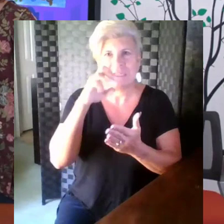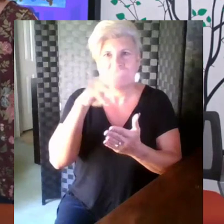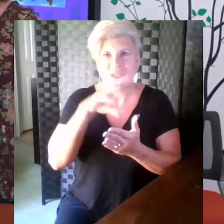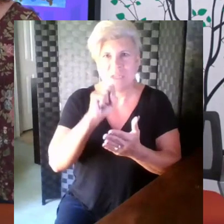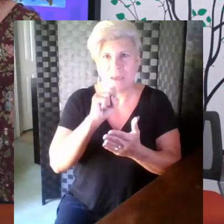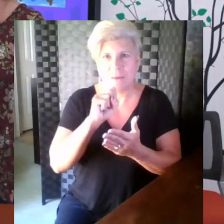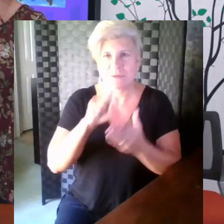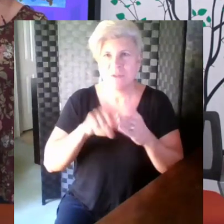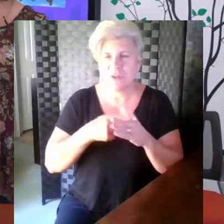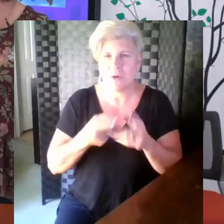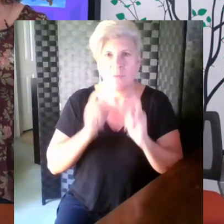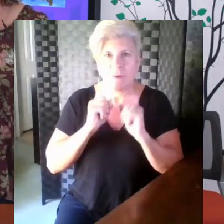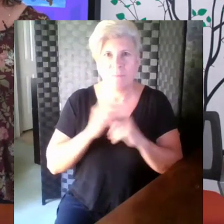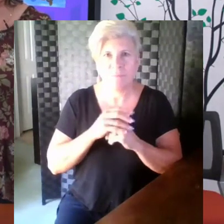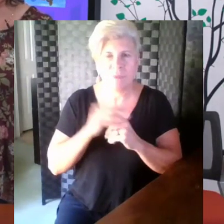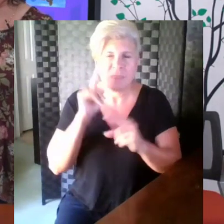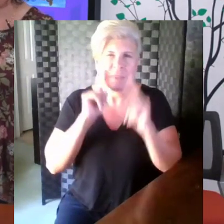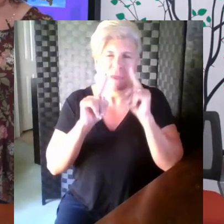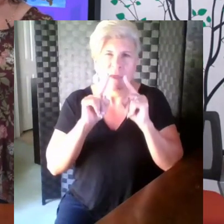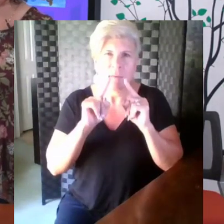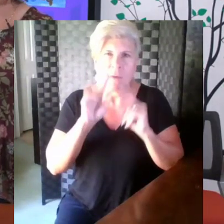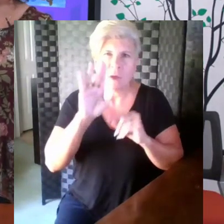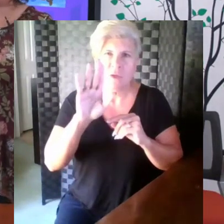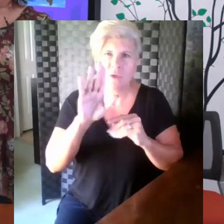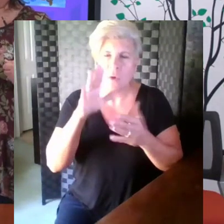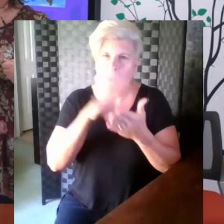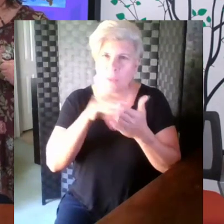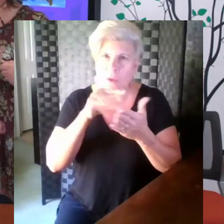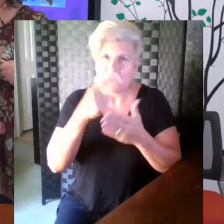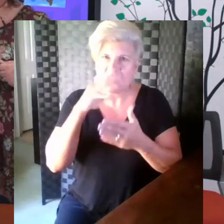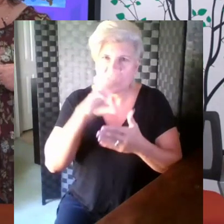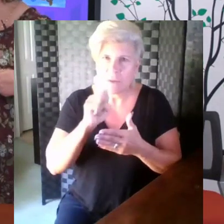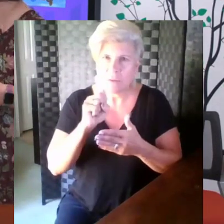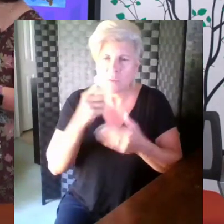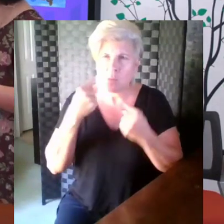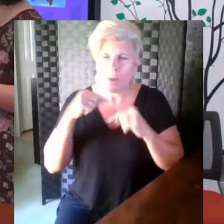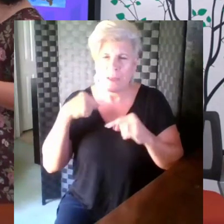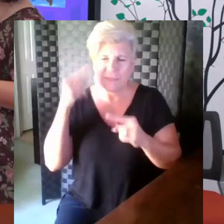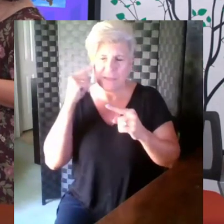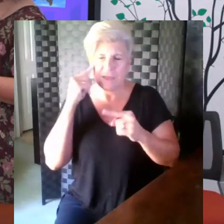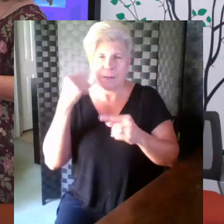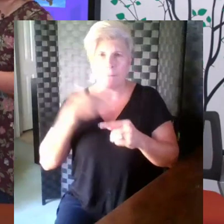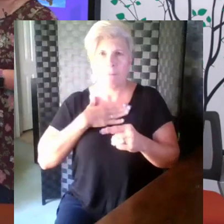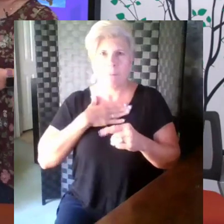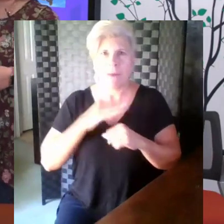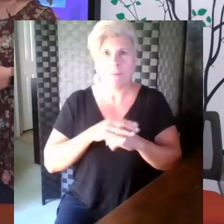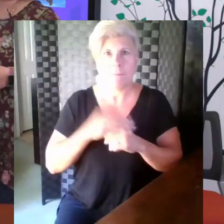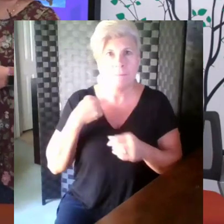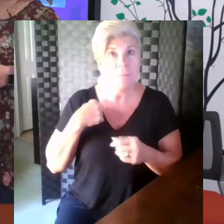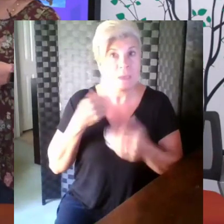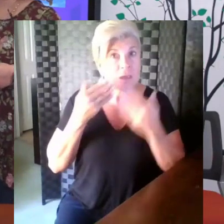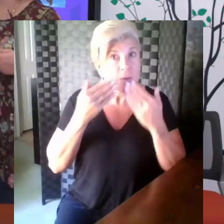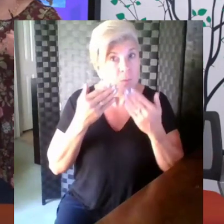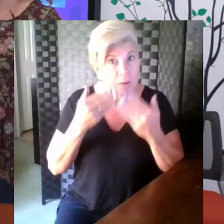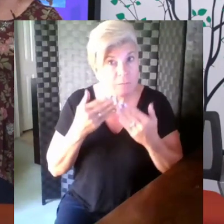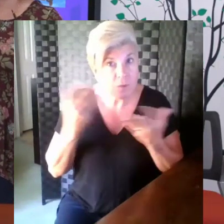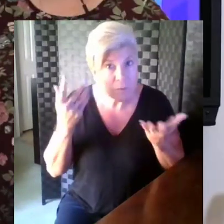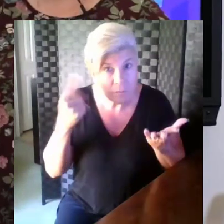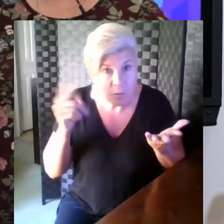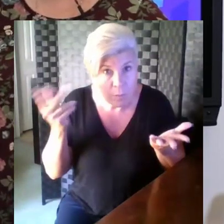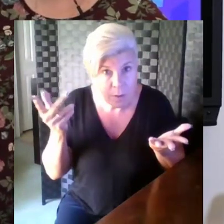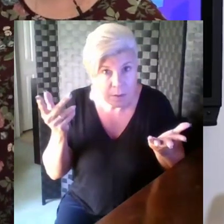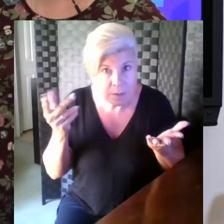just jump right in. I want you to think about your own learning gems as I reflect on mine. Something that I am grateful for